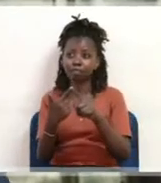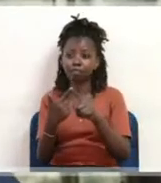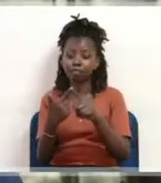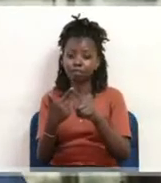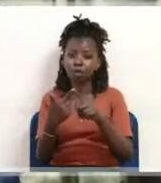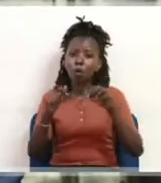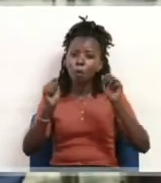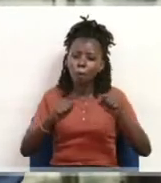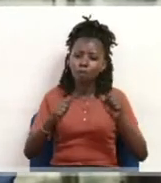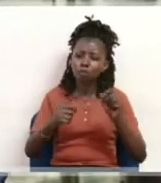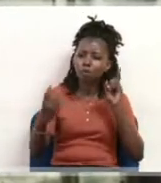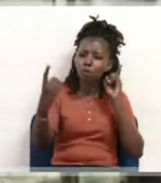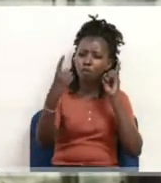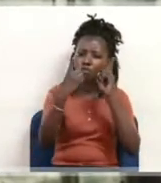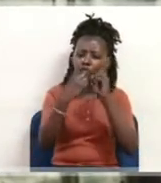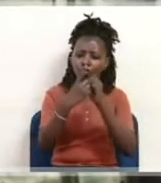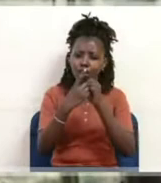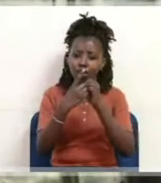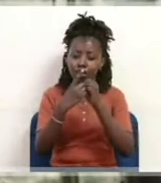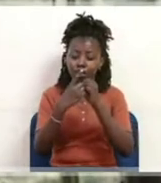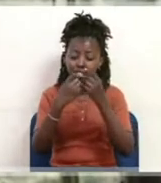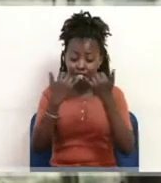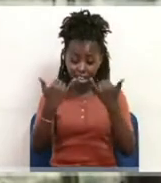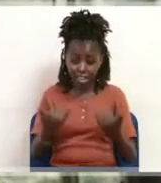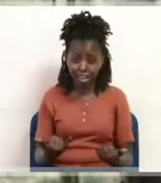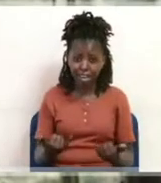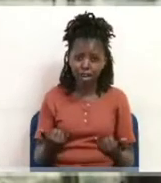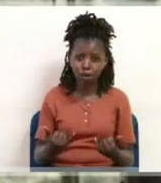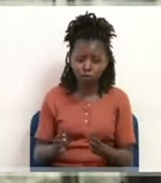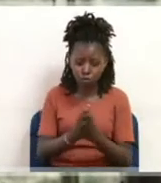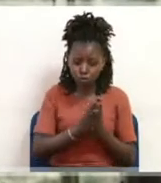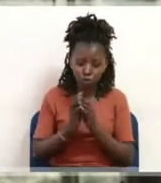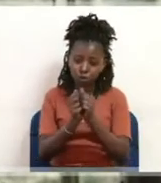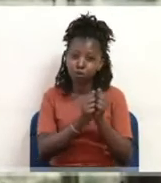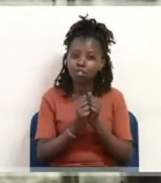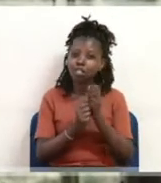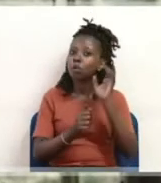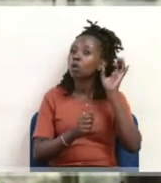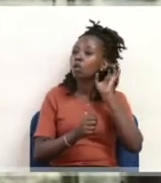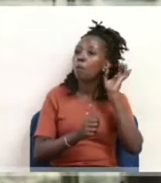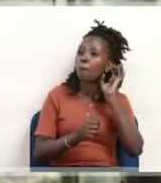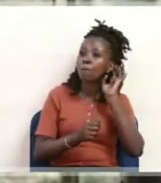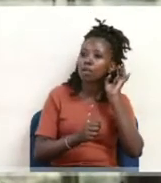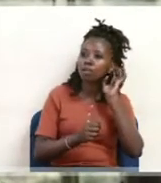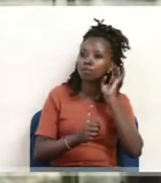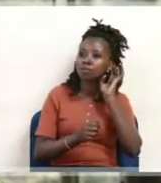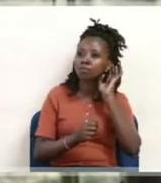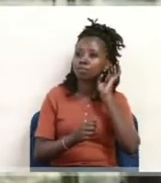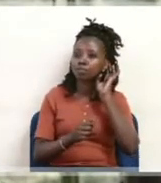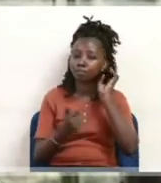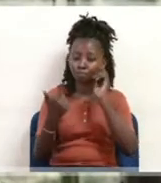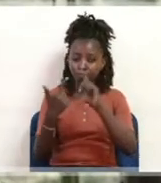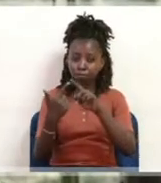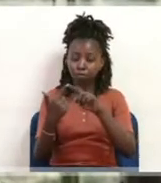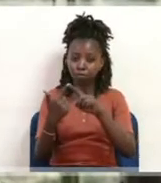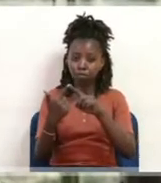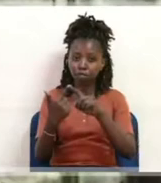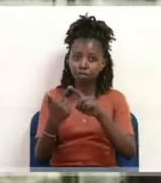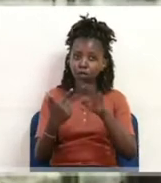it with obedience. You'll be obedient to the present.